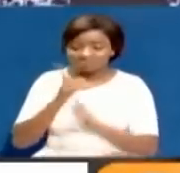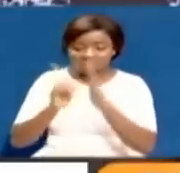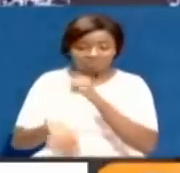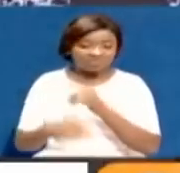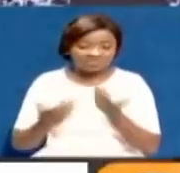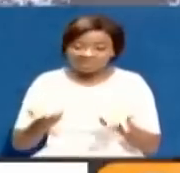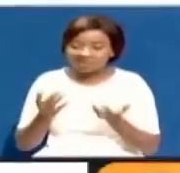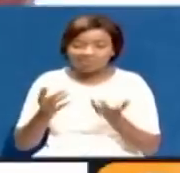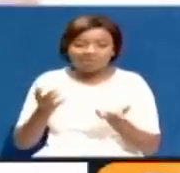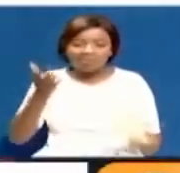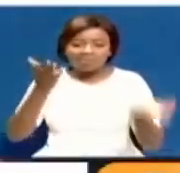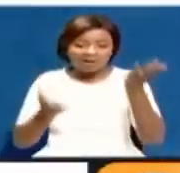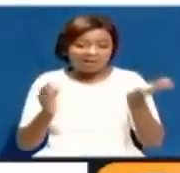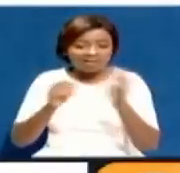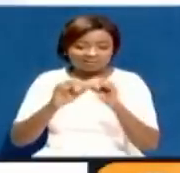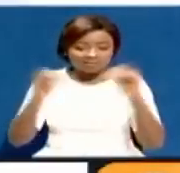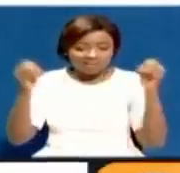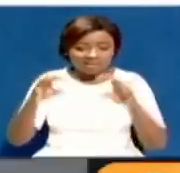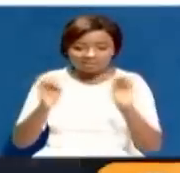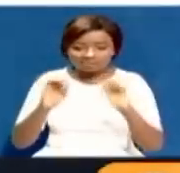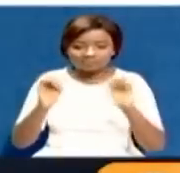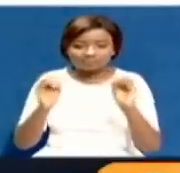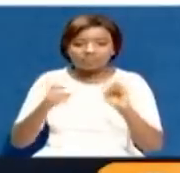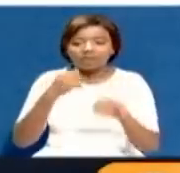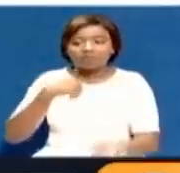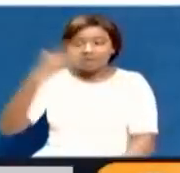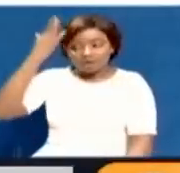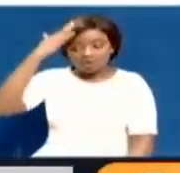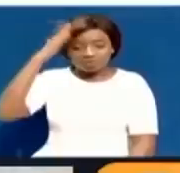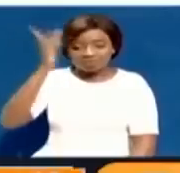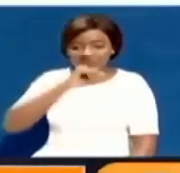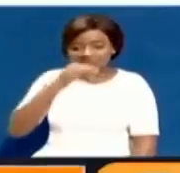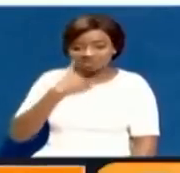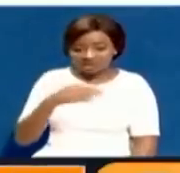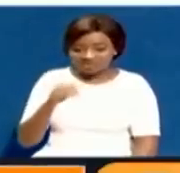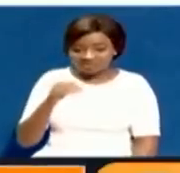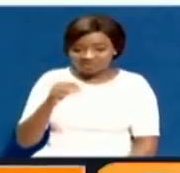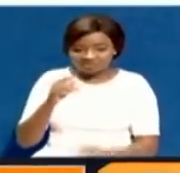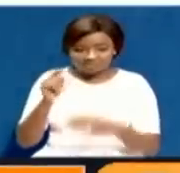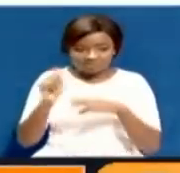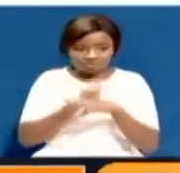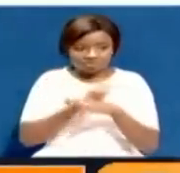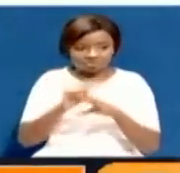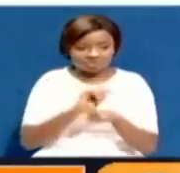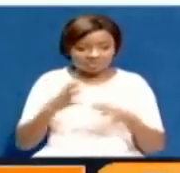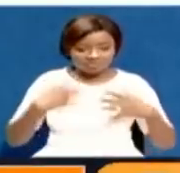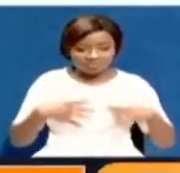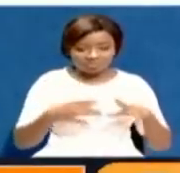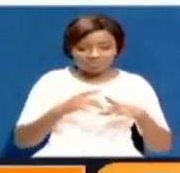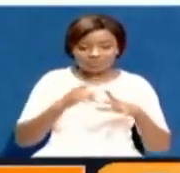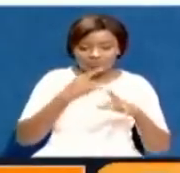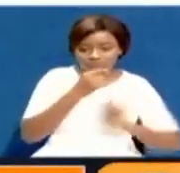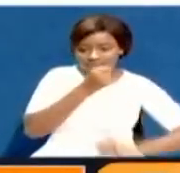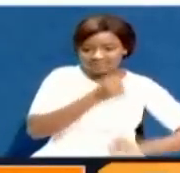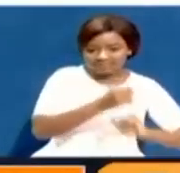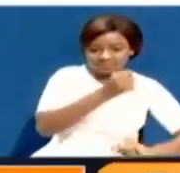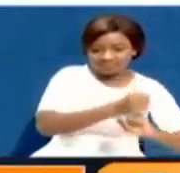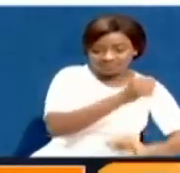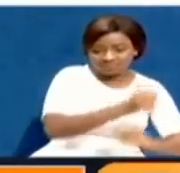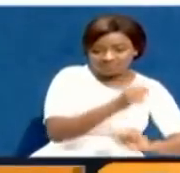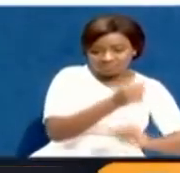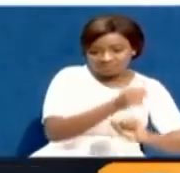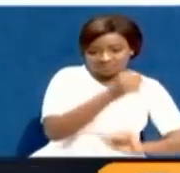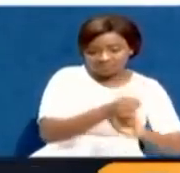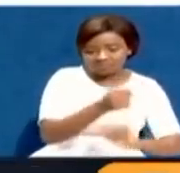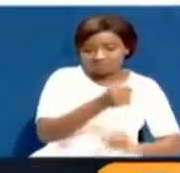not level. Na tunajua you retain agents wa yes. Hamuta train agents wa no. We are not going to waste